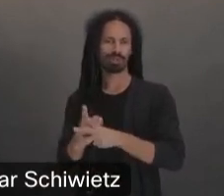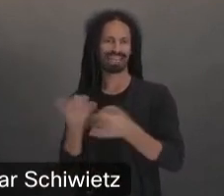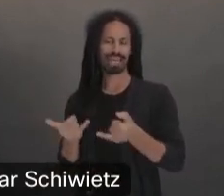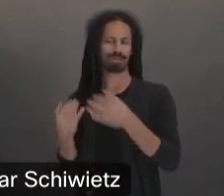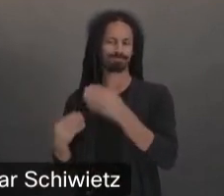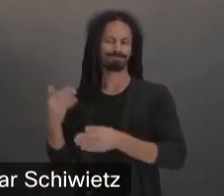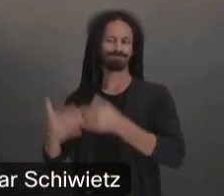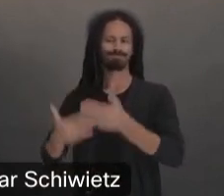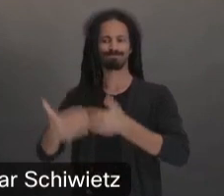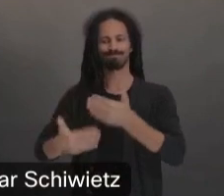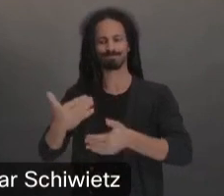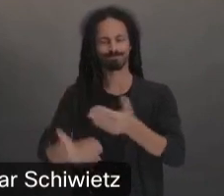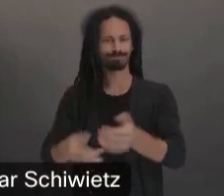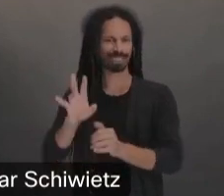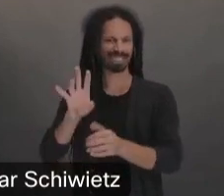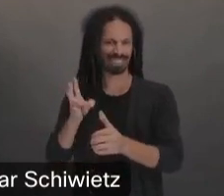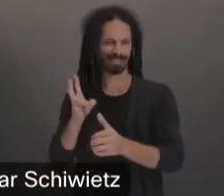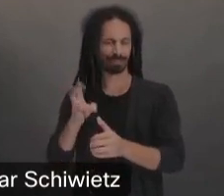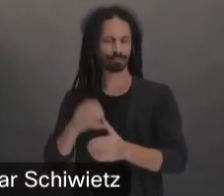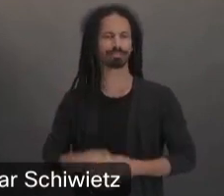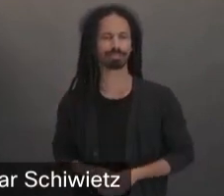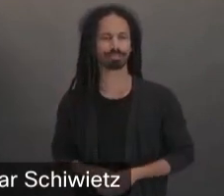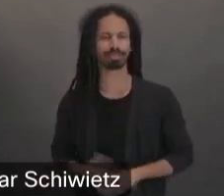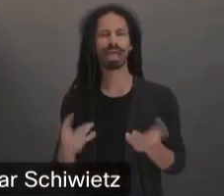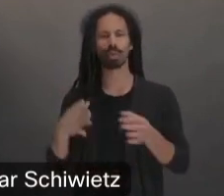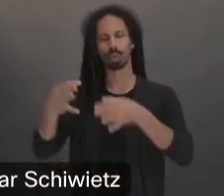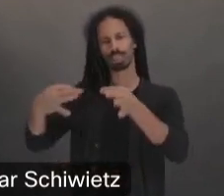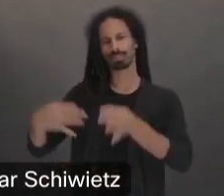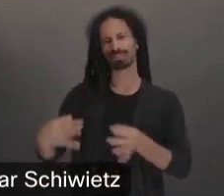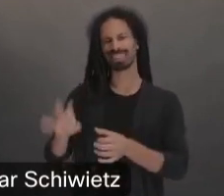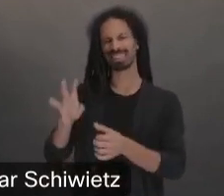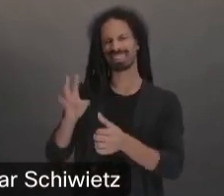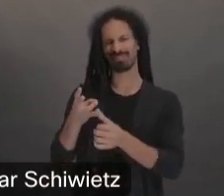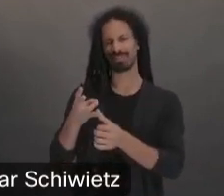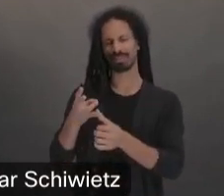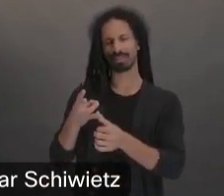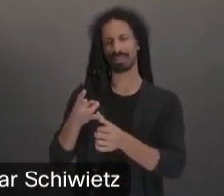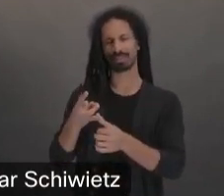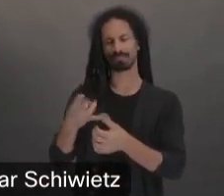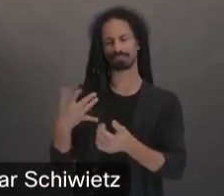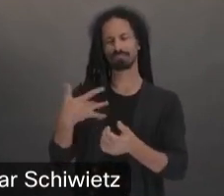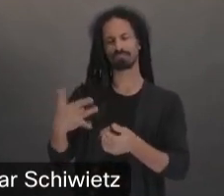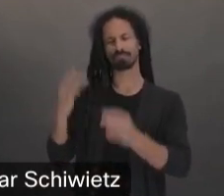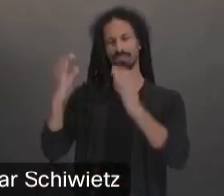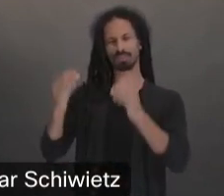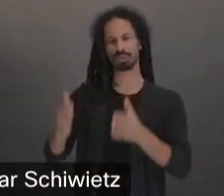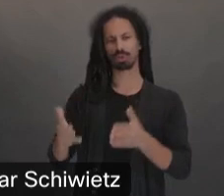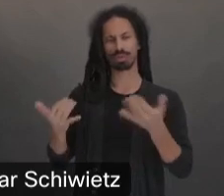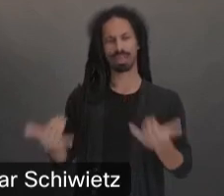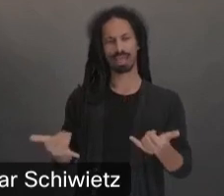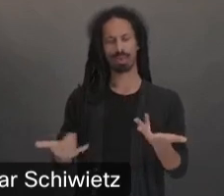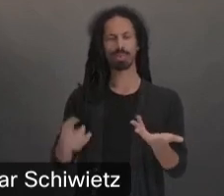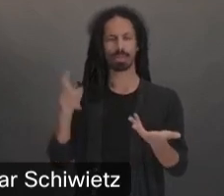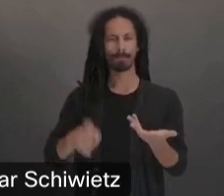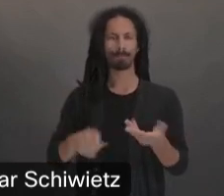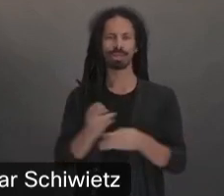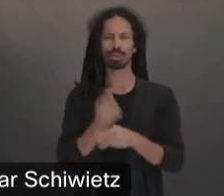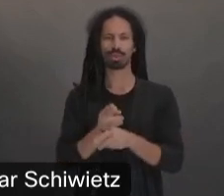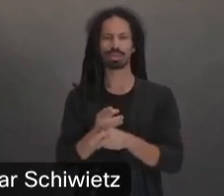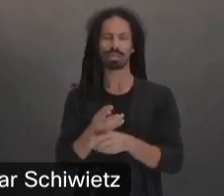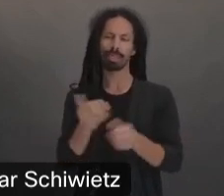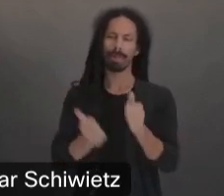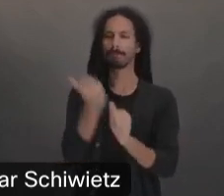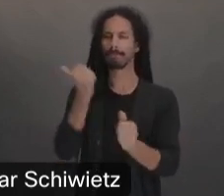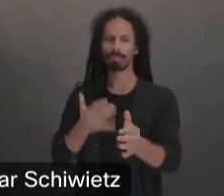to walk you through today, because most instructors will expect that you're using the most current edition. So what does